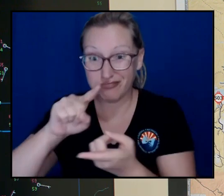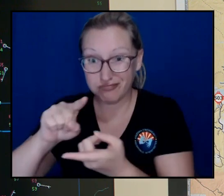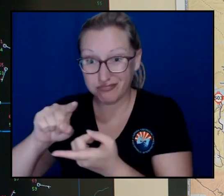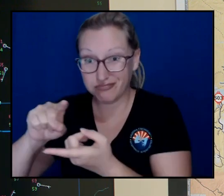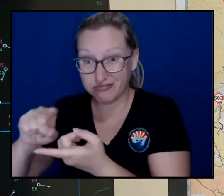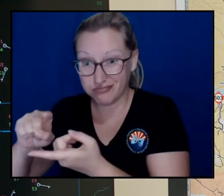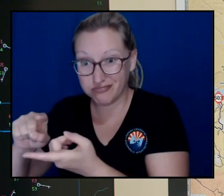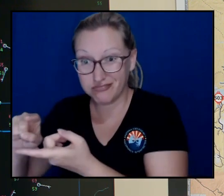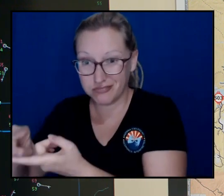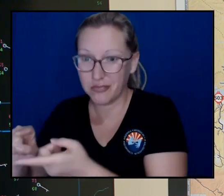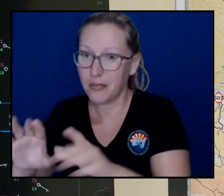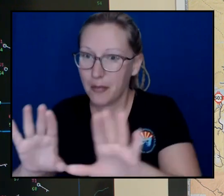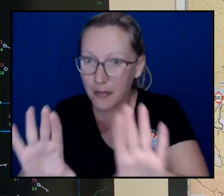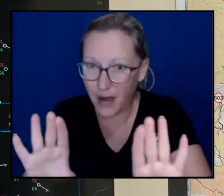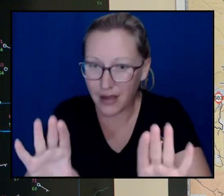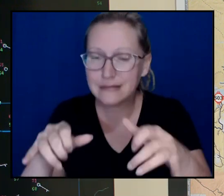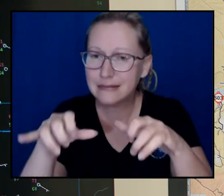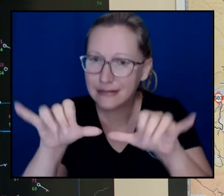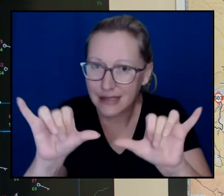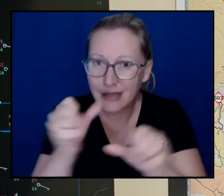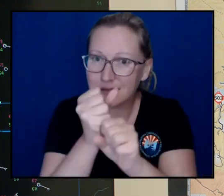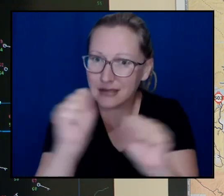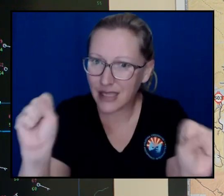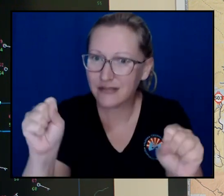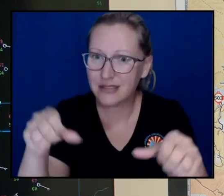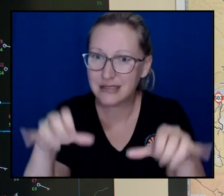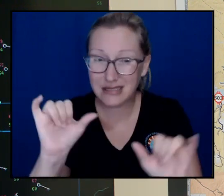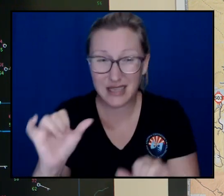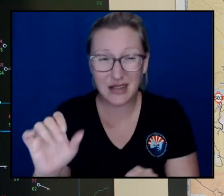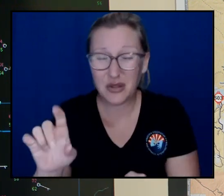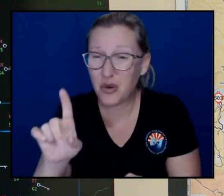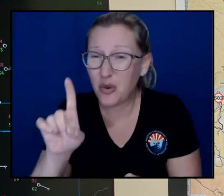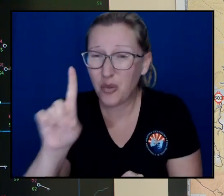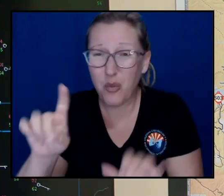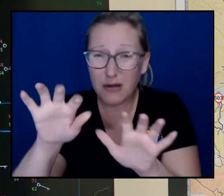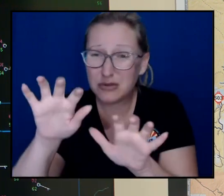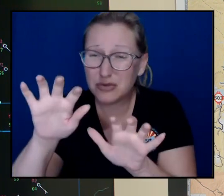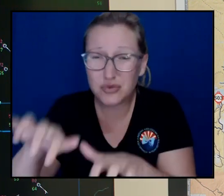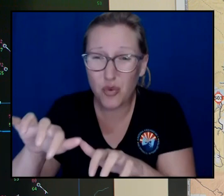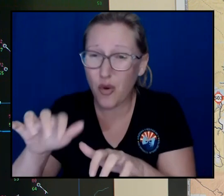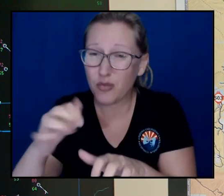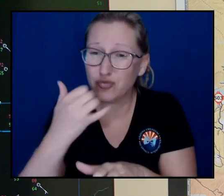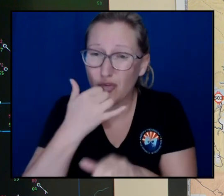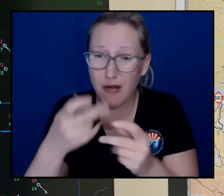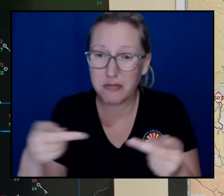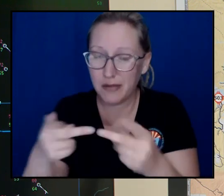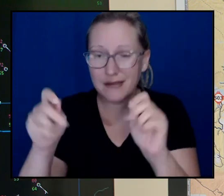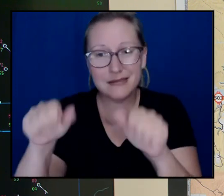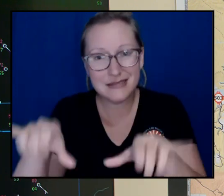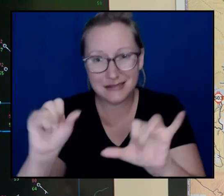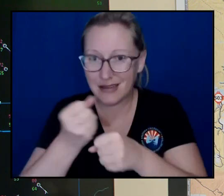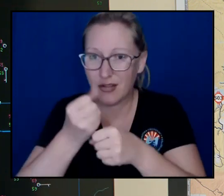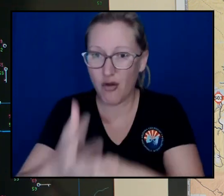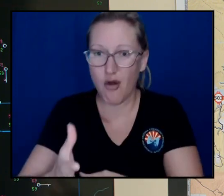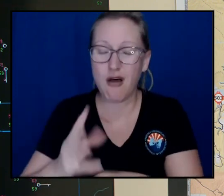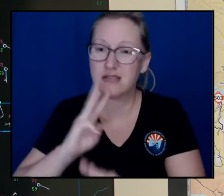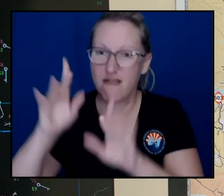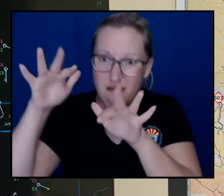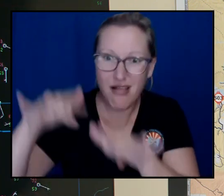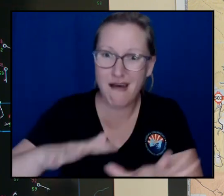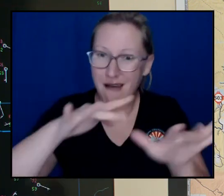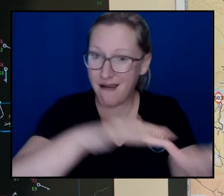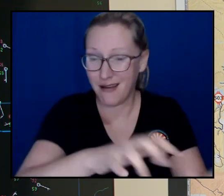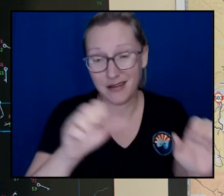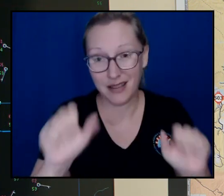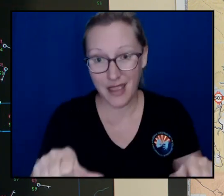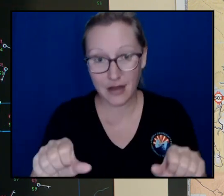that catch you off guard. One cell in the wrong place can still cause flash flooding. Remember all the things